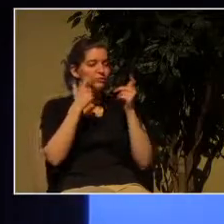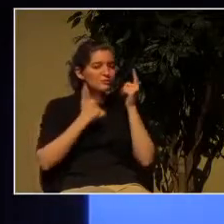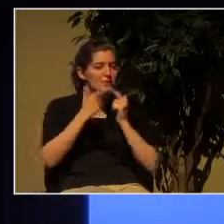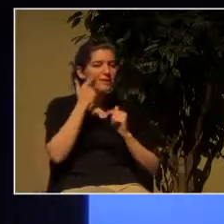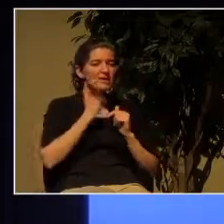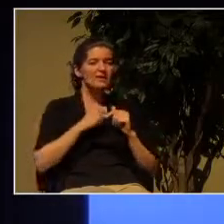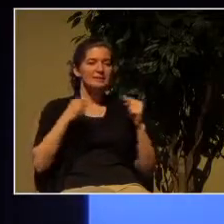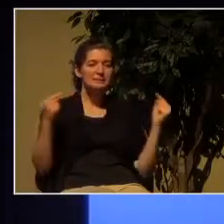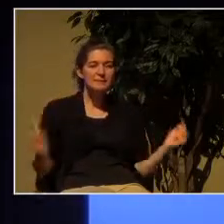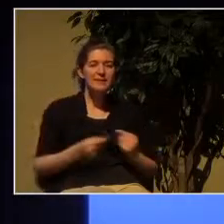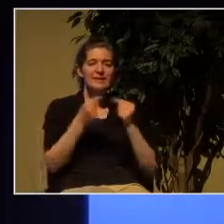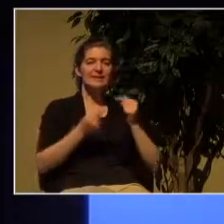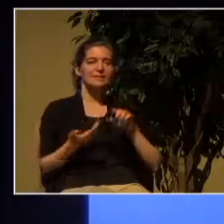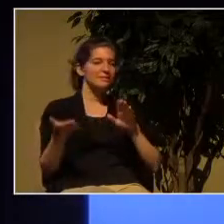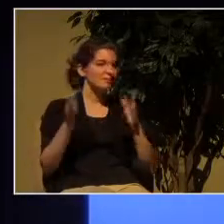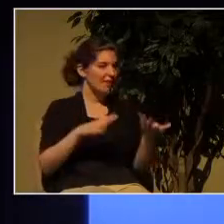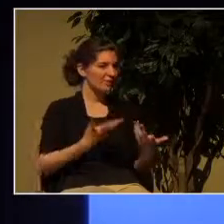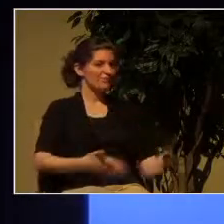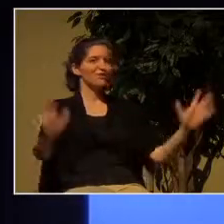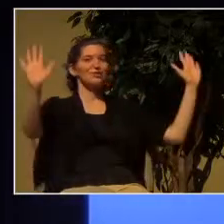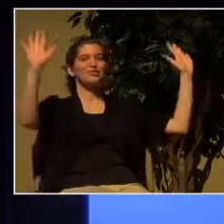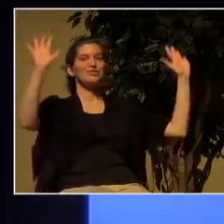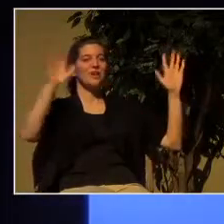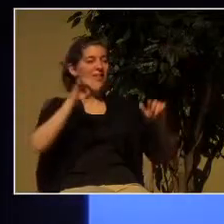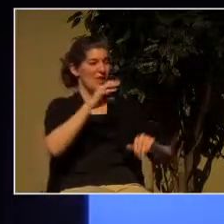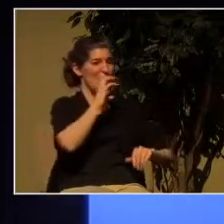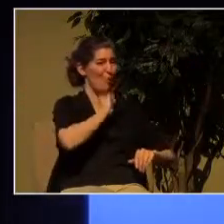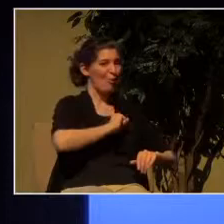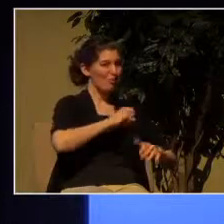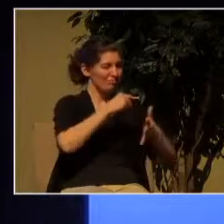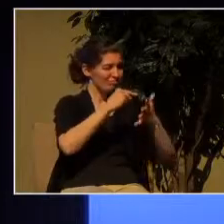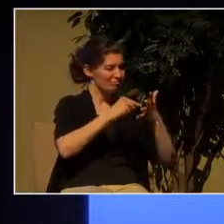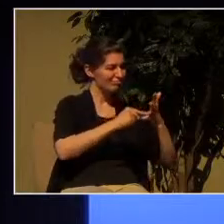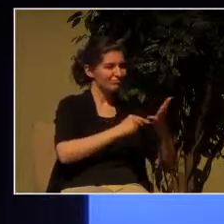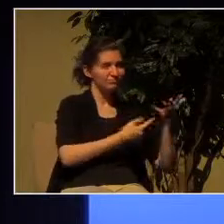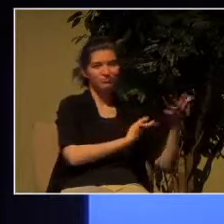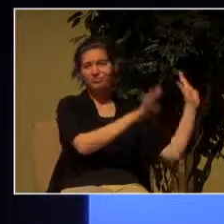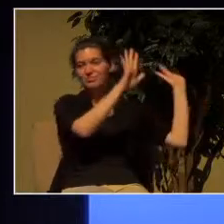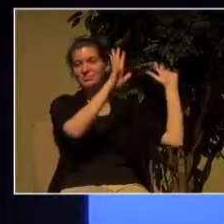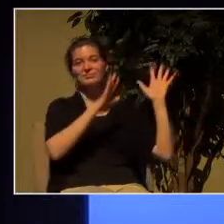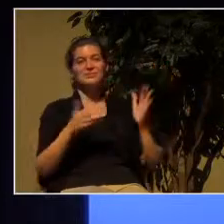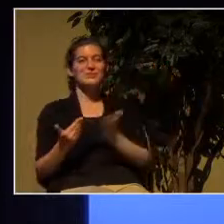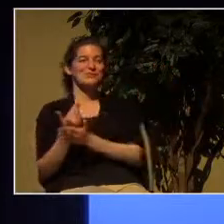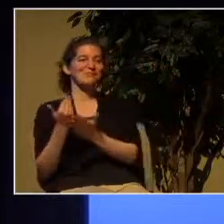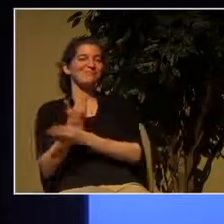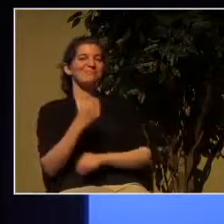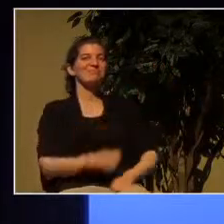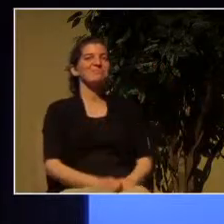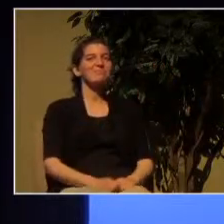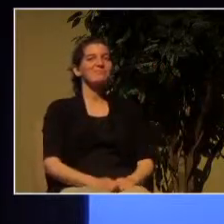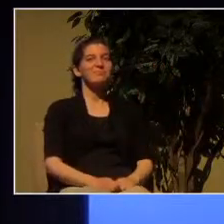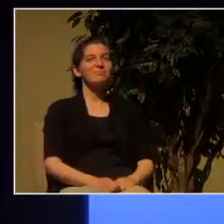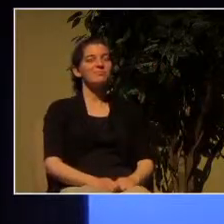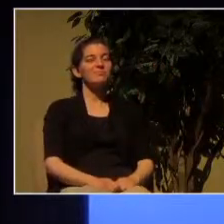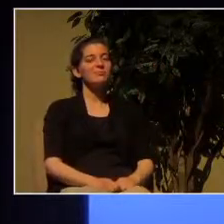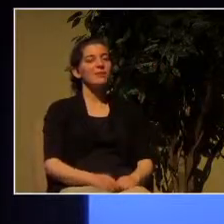order of things has passed away Scripture is so very very clear